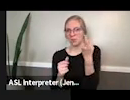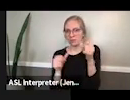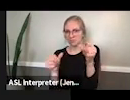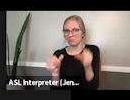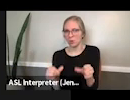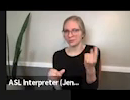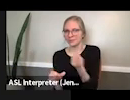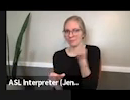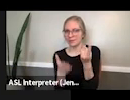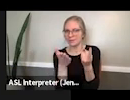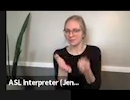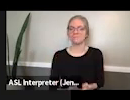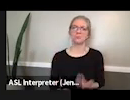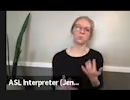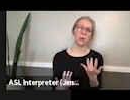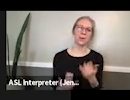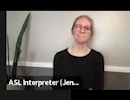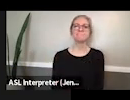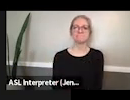with anything. Okay.